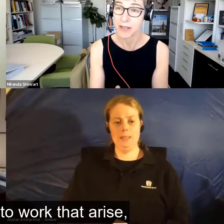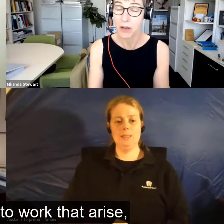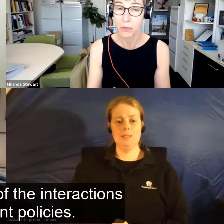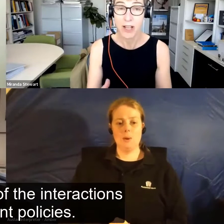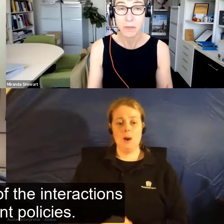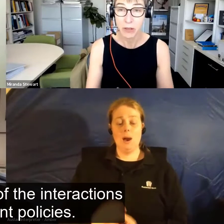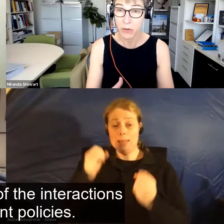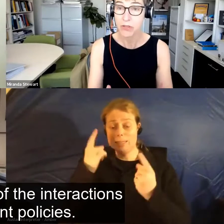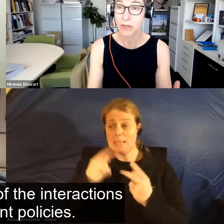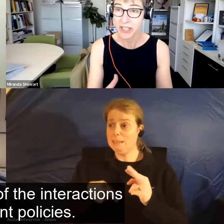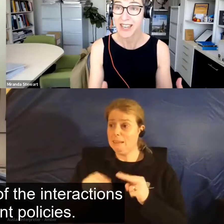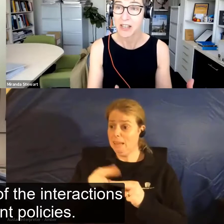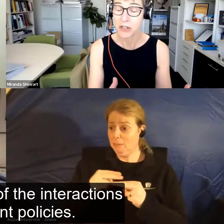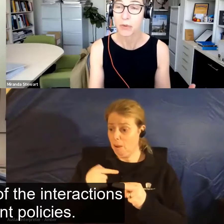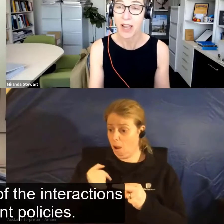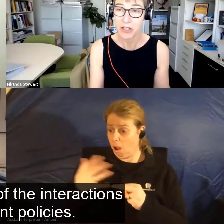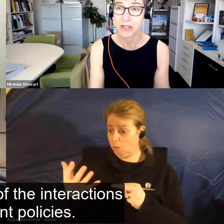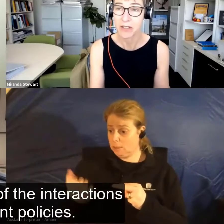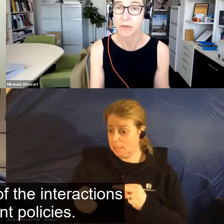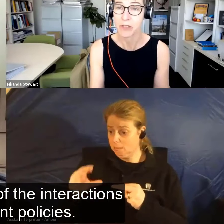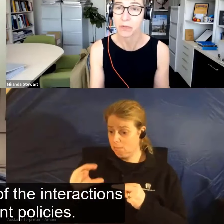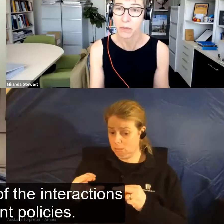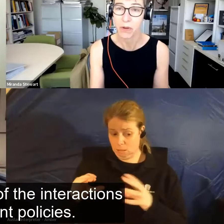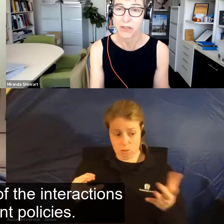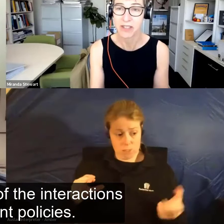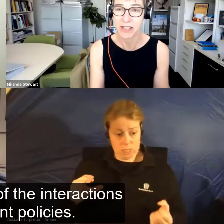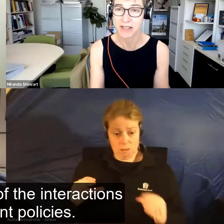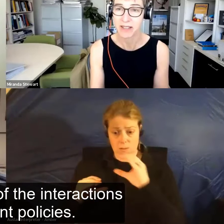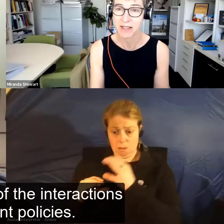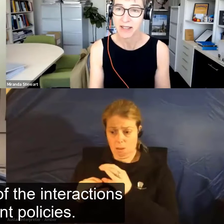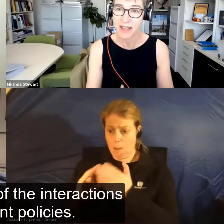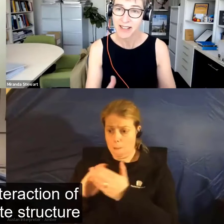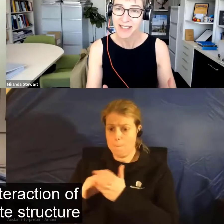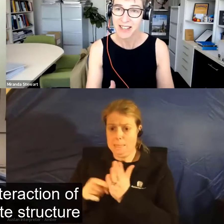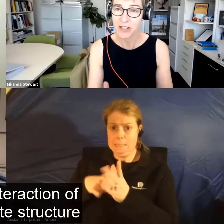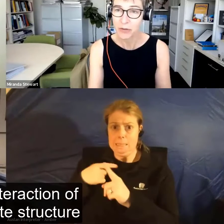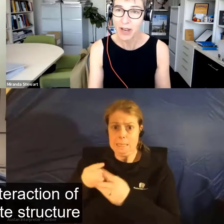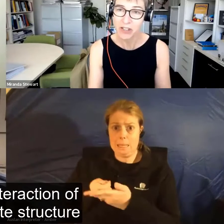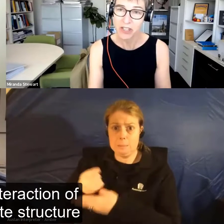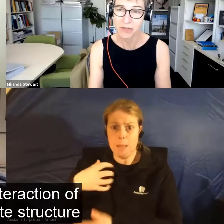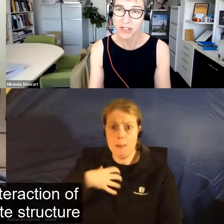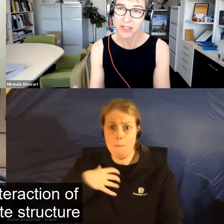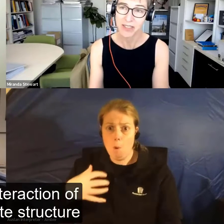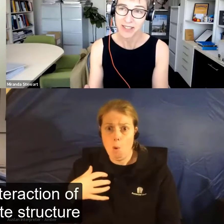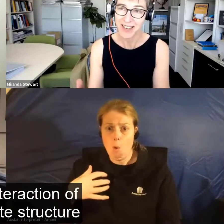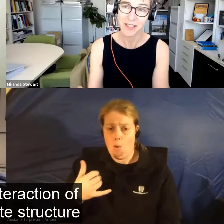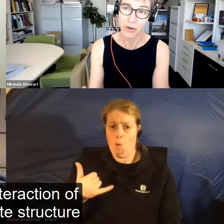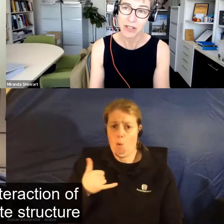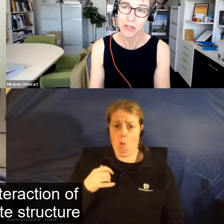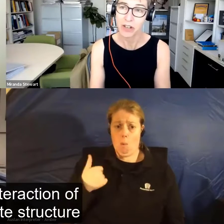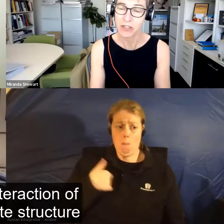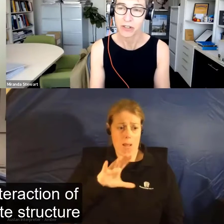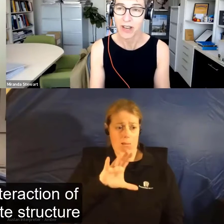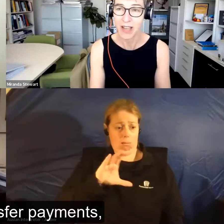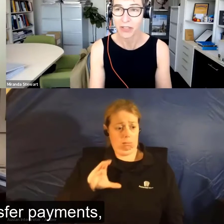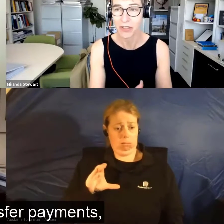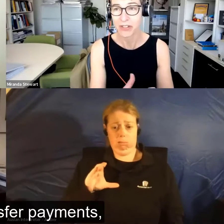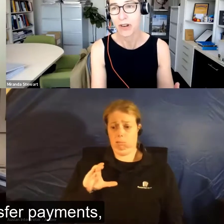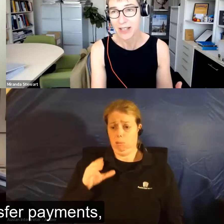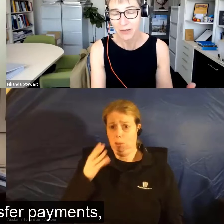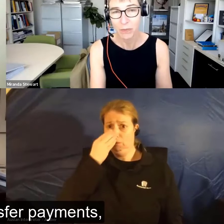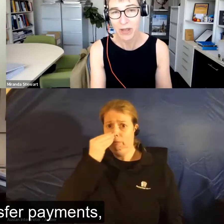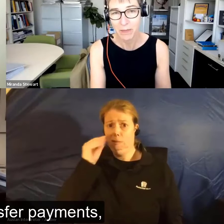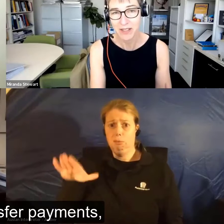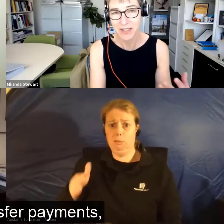that arise because of the interactions of different policies. It's the interaction of the tax rate structure and